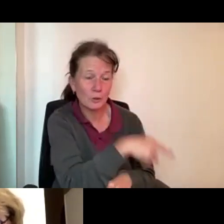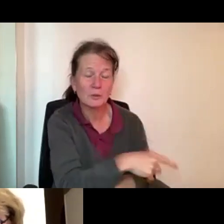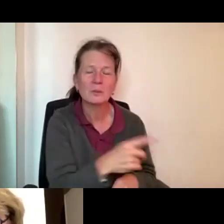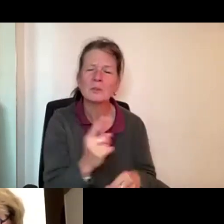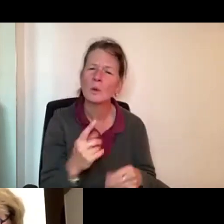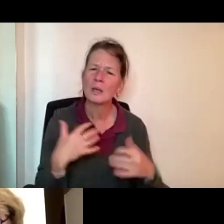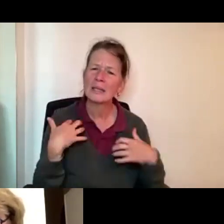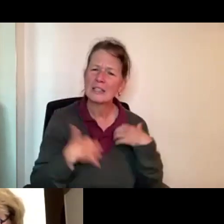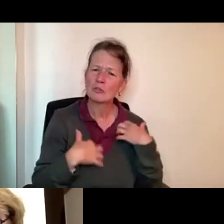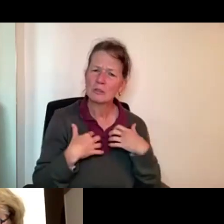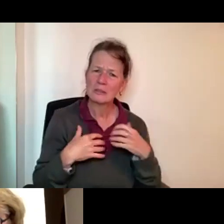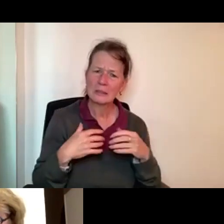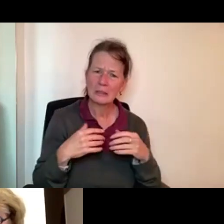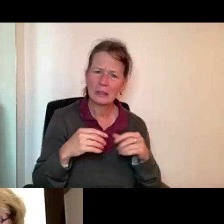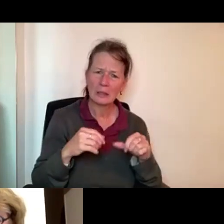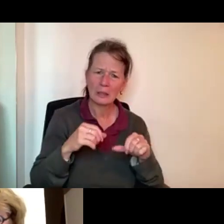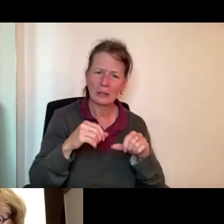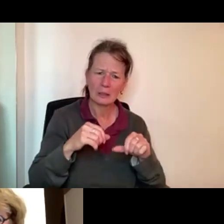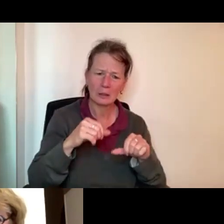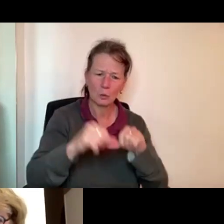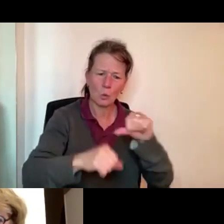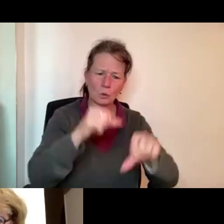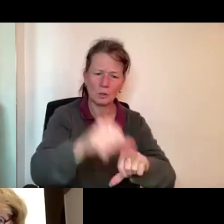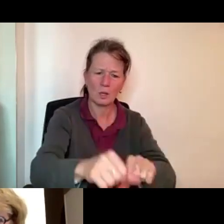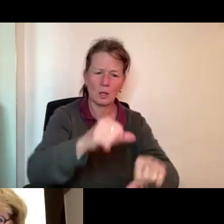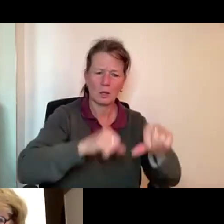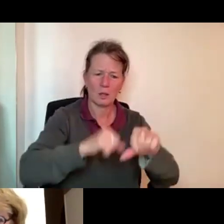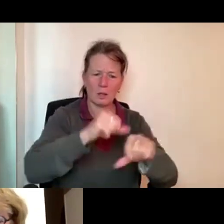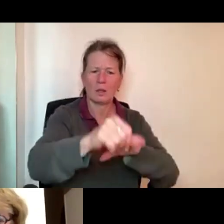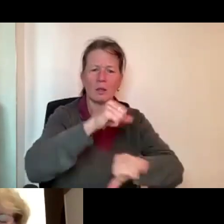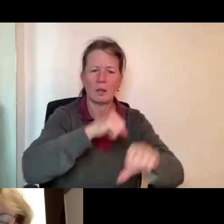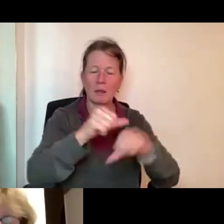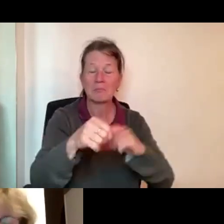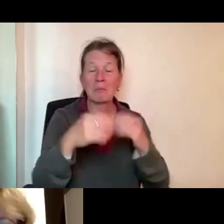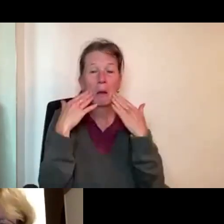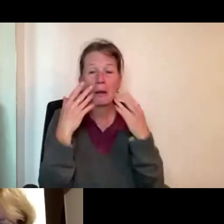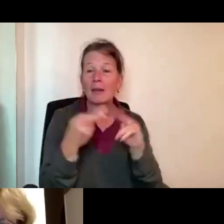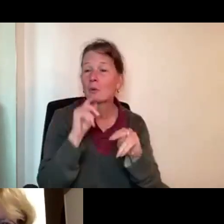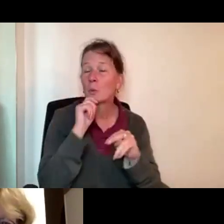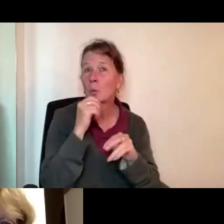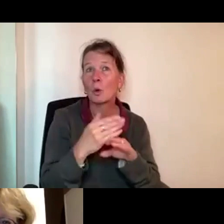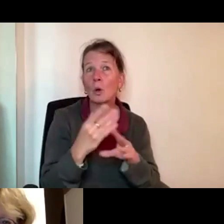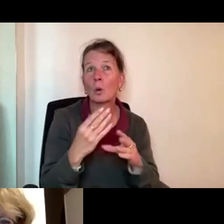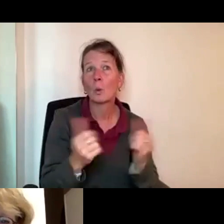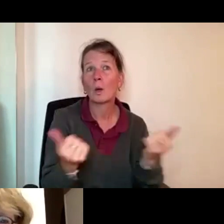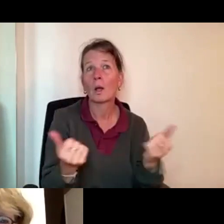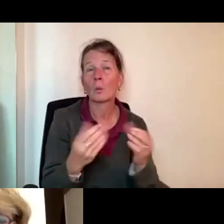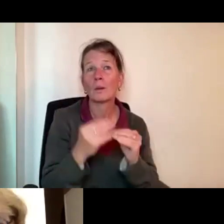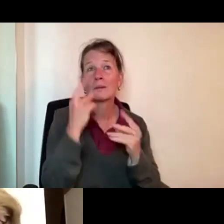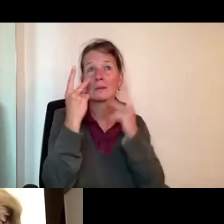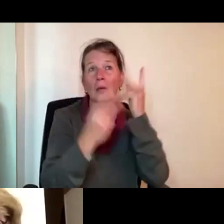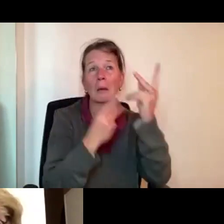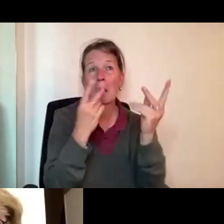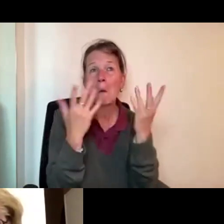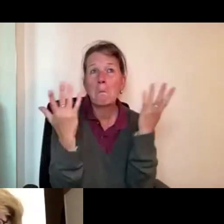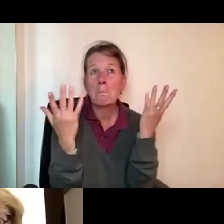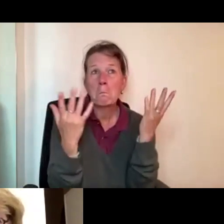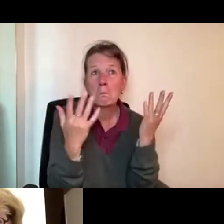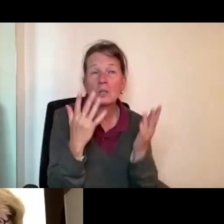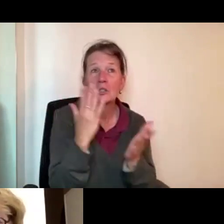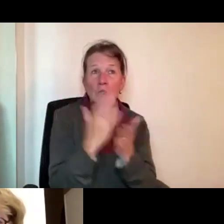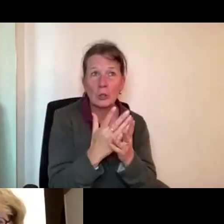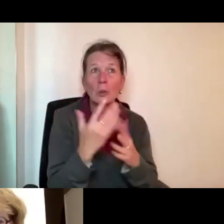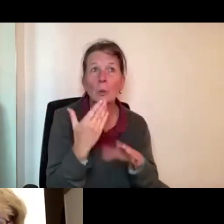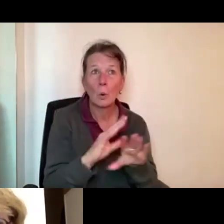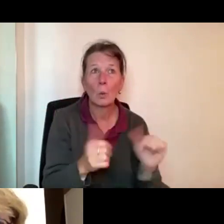round. I don't know whether that would work so well with, it might work with singers, but it certainly worked with composers